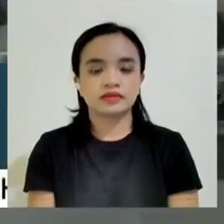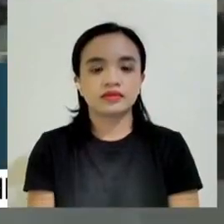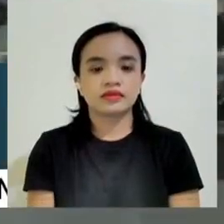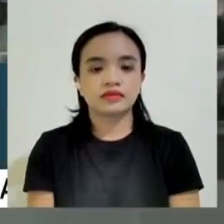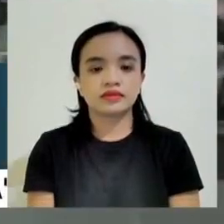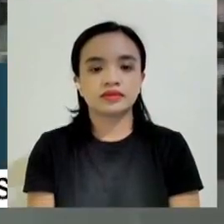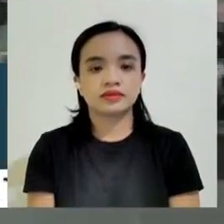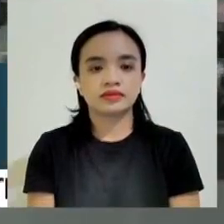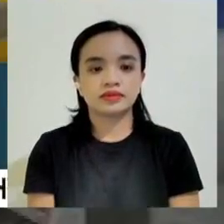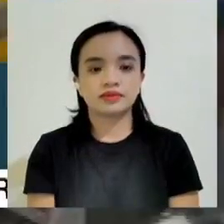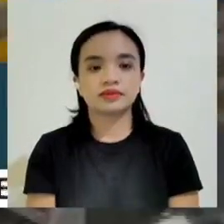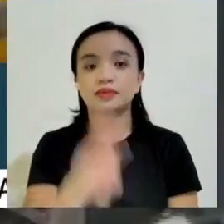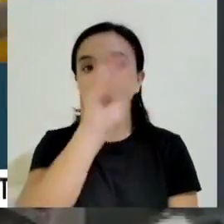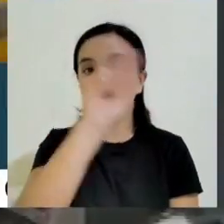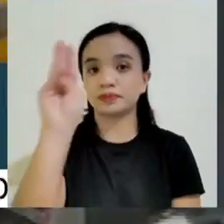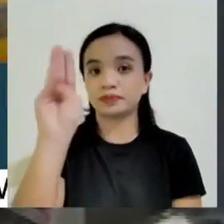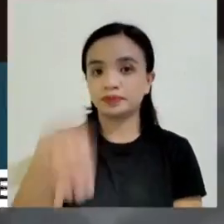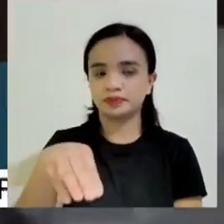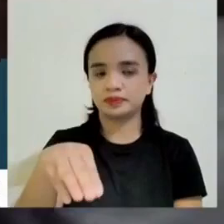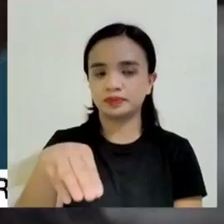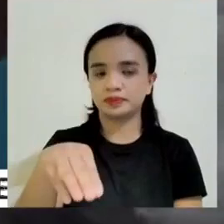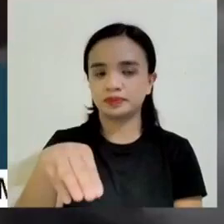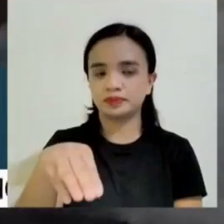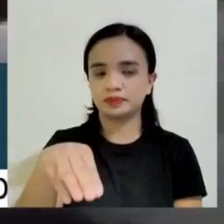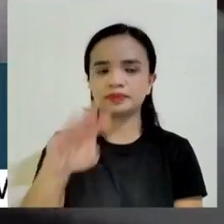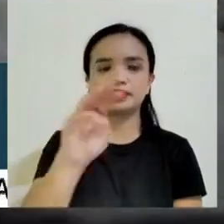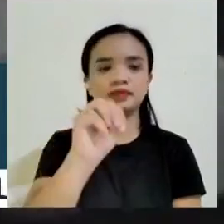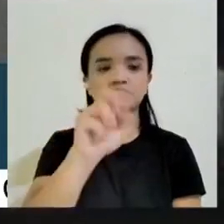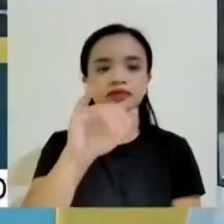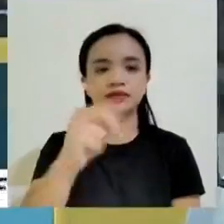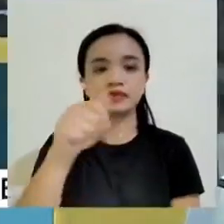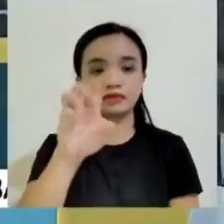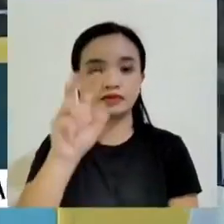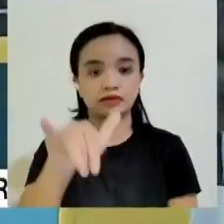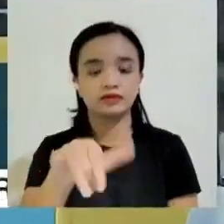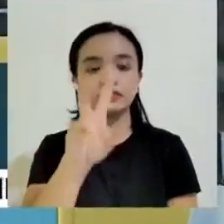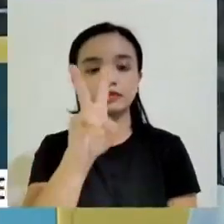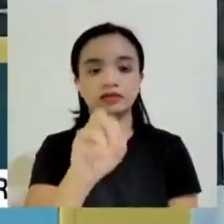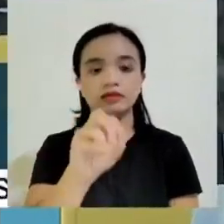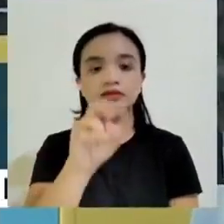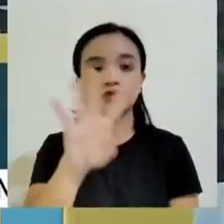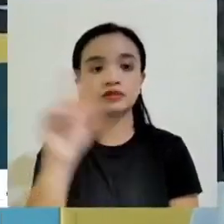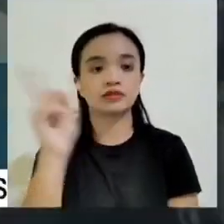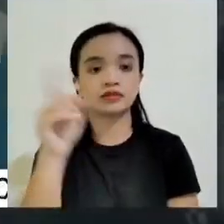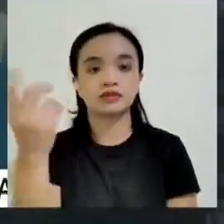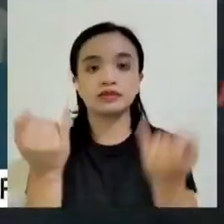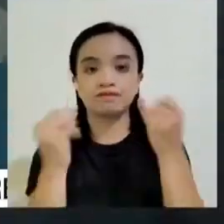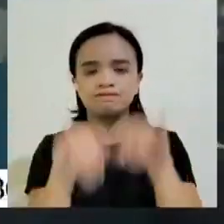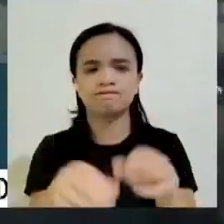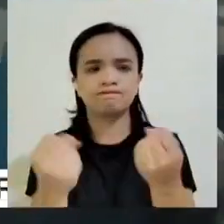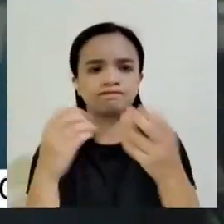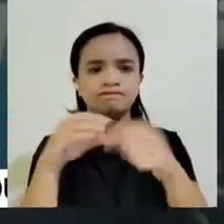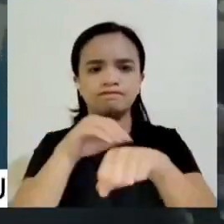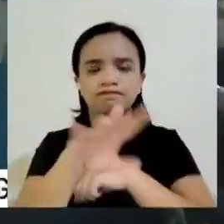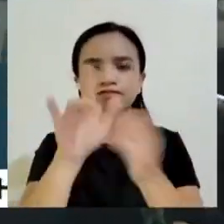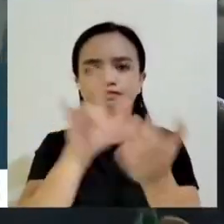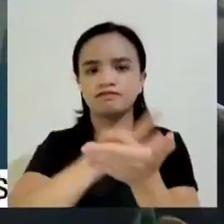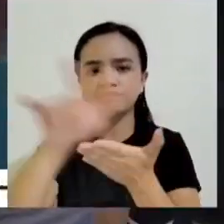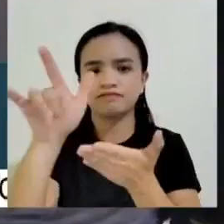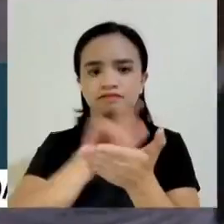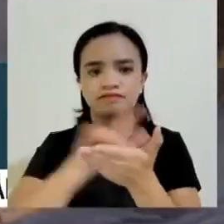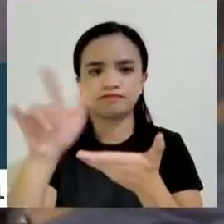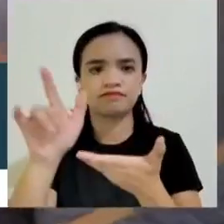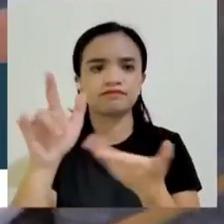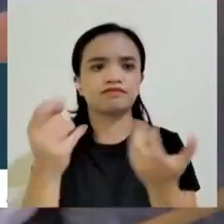Manila's main gateway rang in 2023 with a power issue affecting hundreds of flights and thousands of